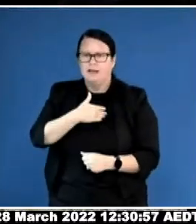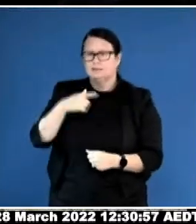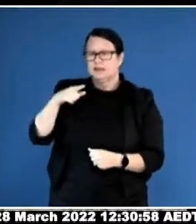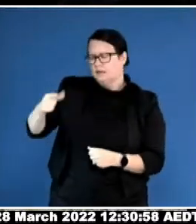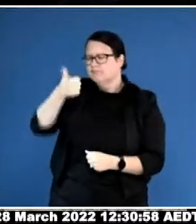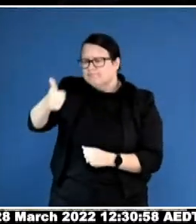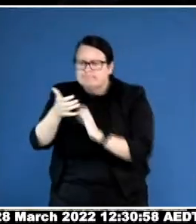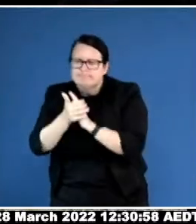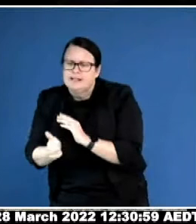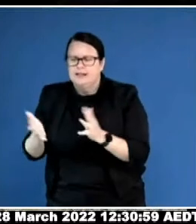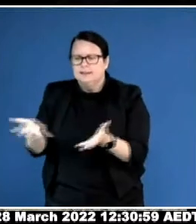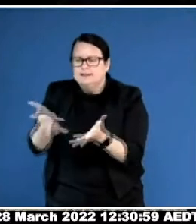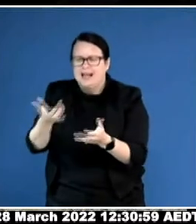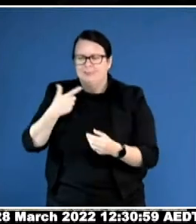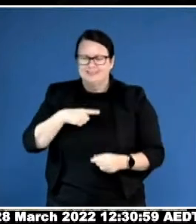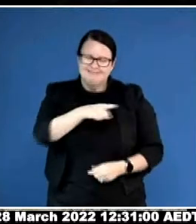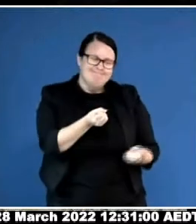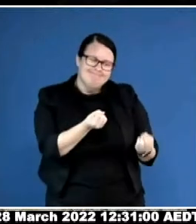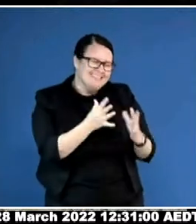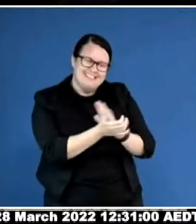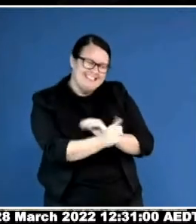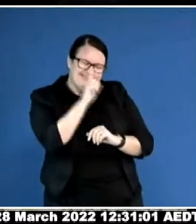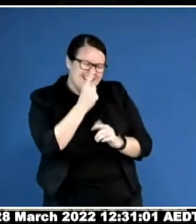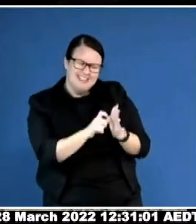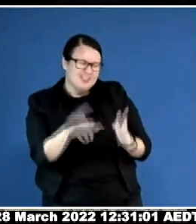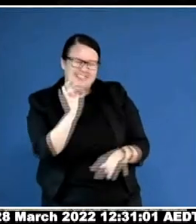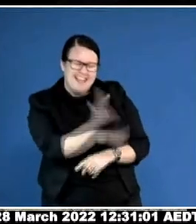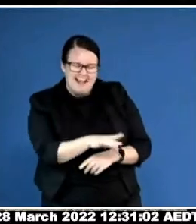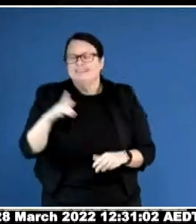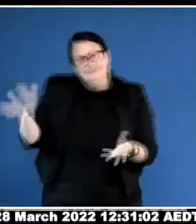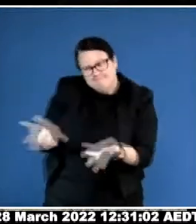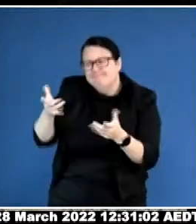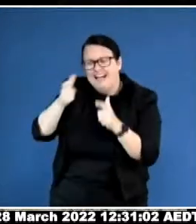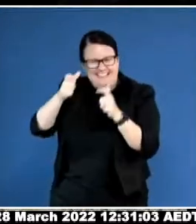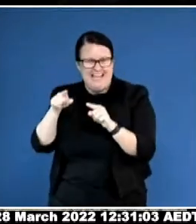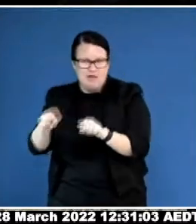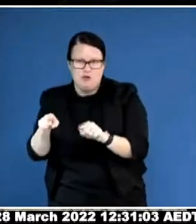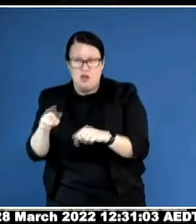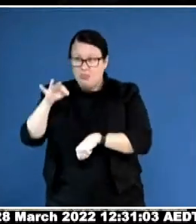making a decision. The hospital also allowed this meeting to happen as well.